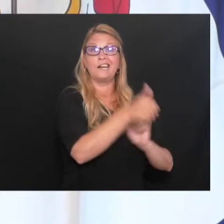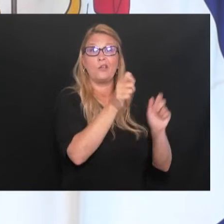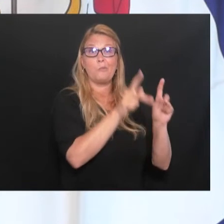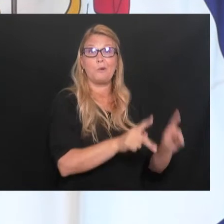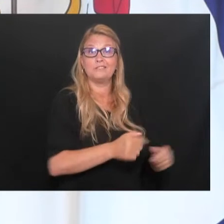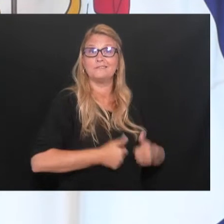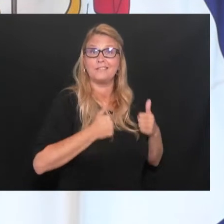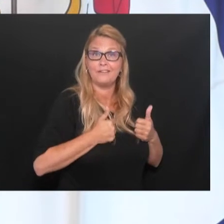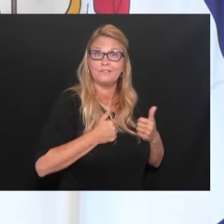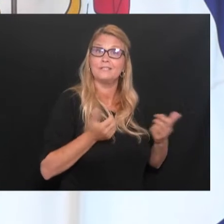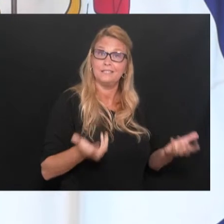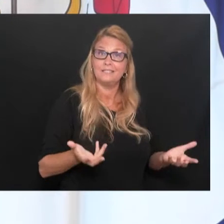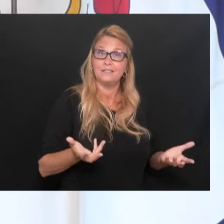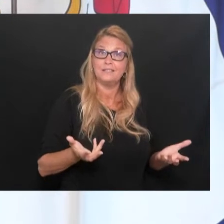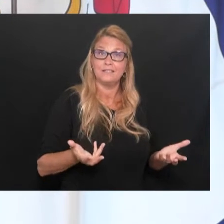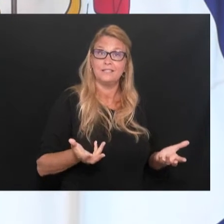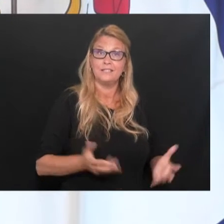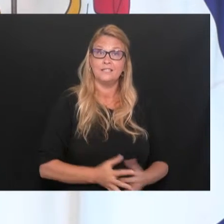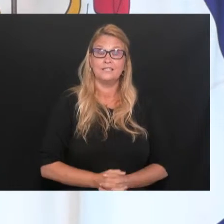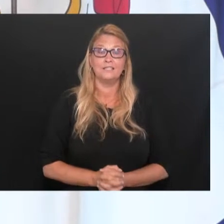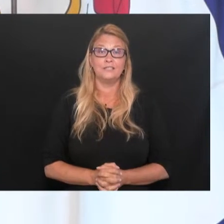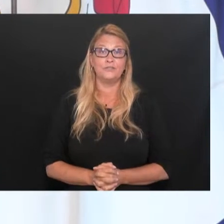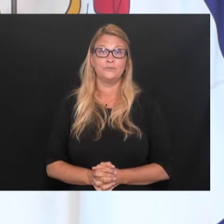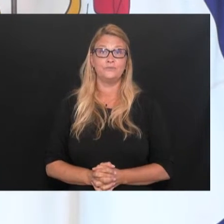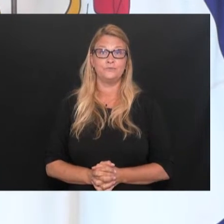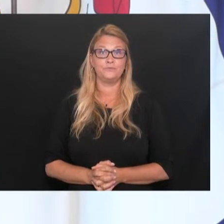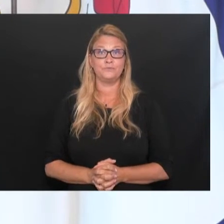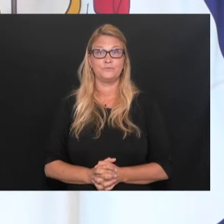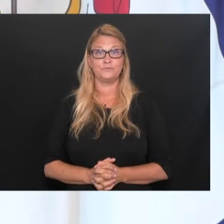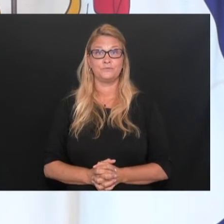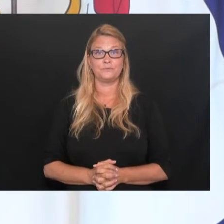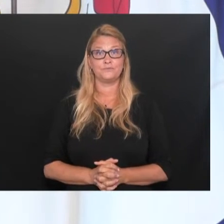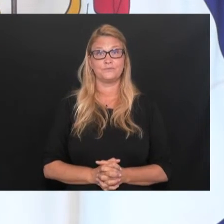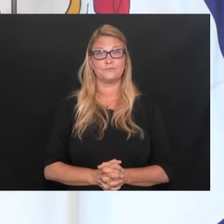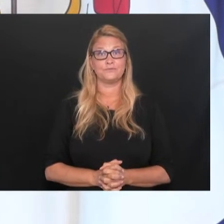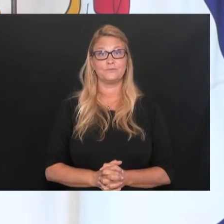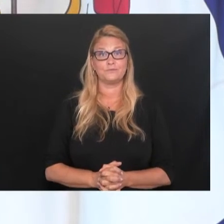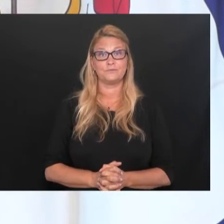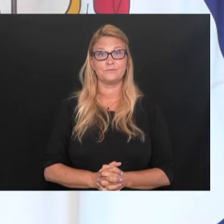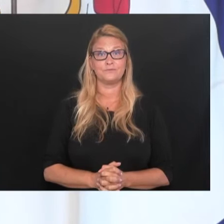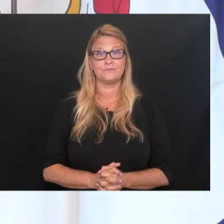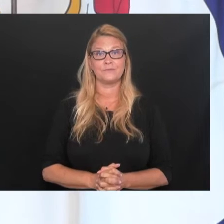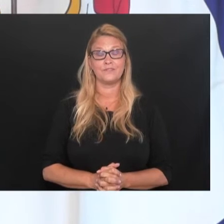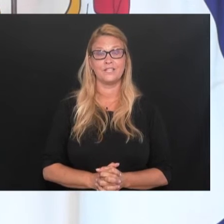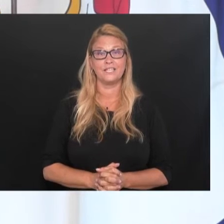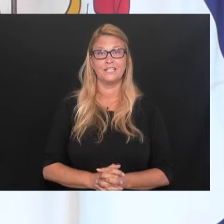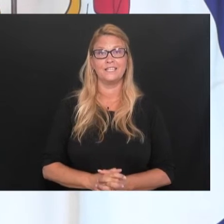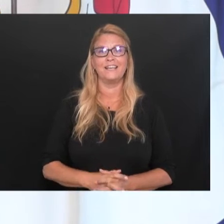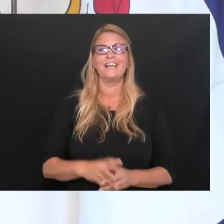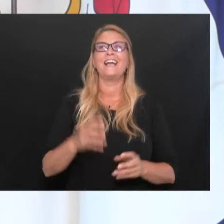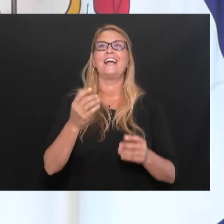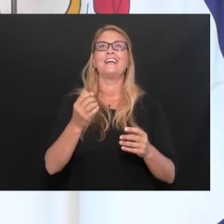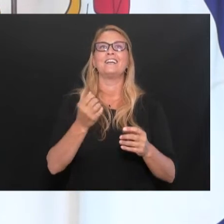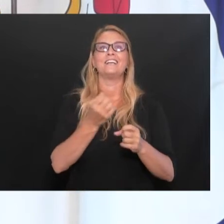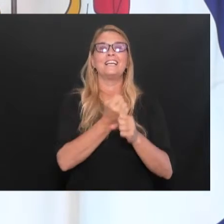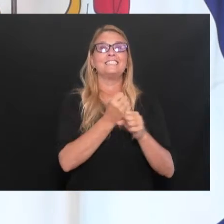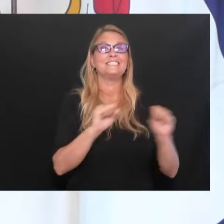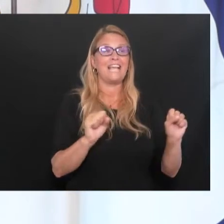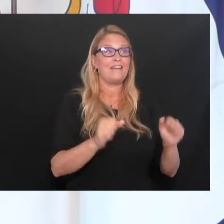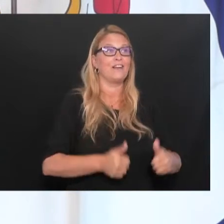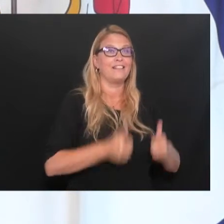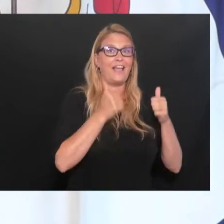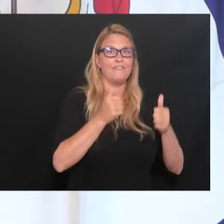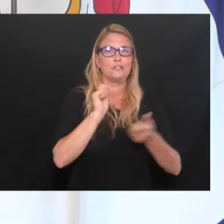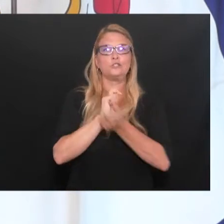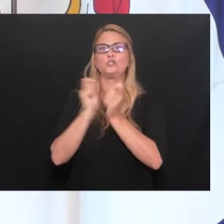And, you know, but you know, I even said that wrong, Nathan. It's save a life, change your life.